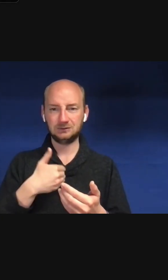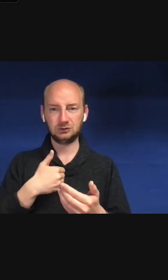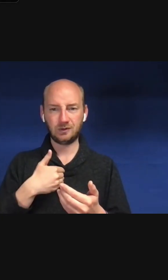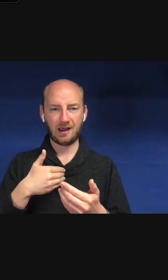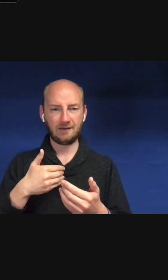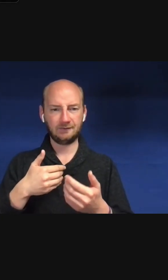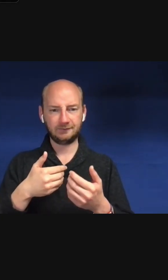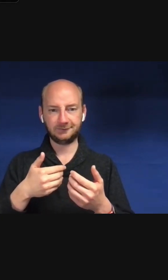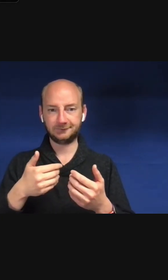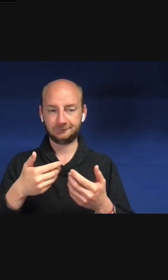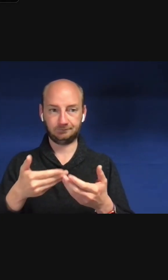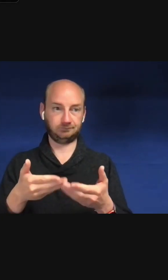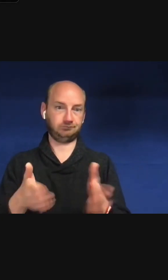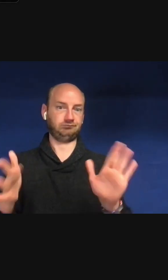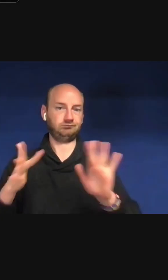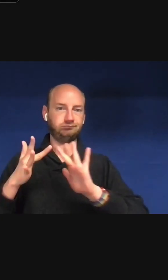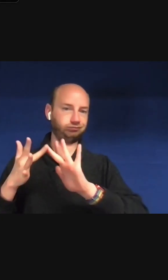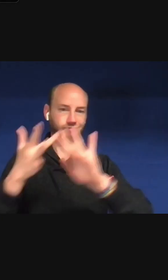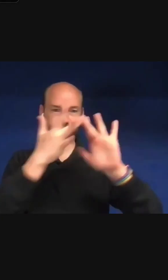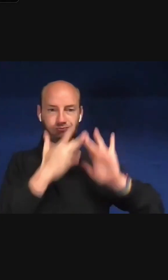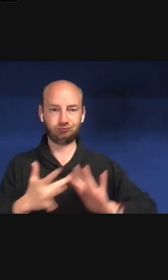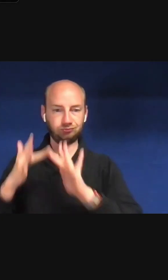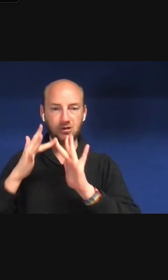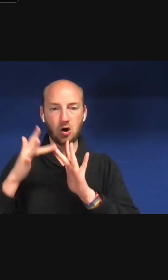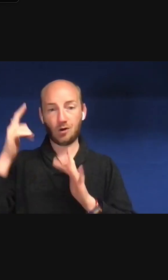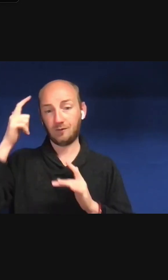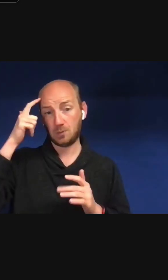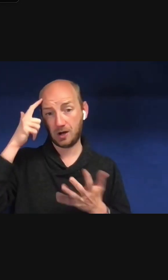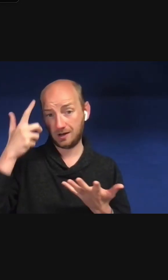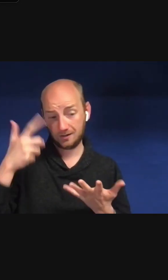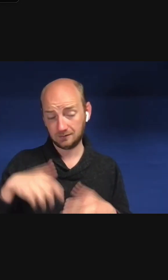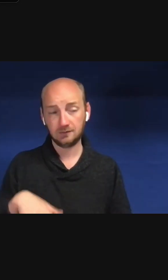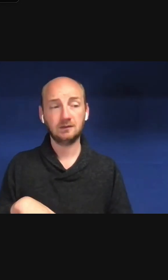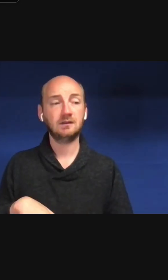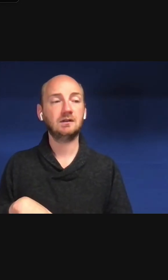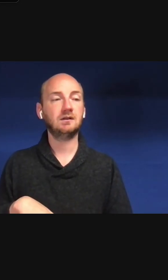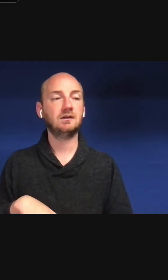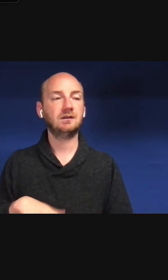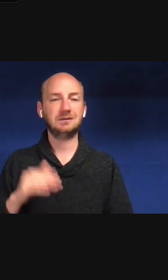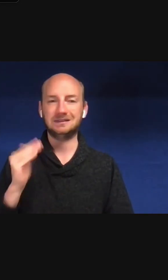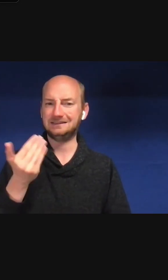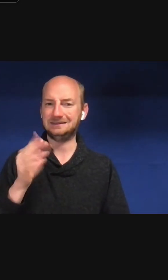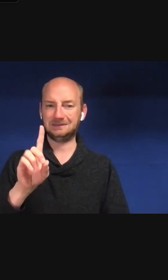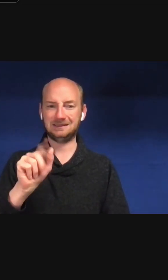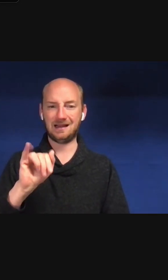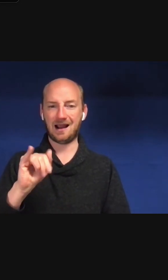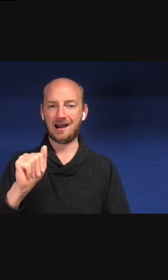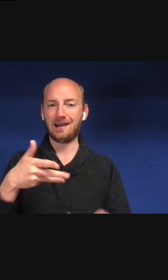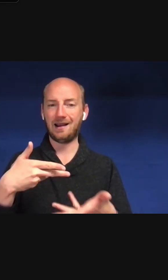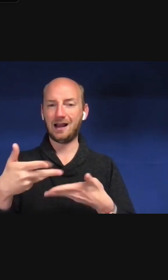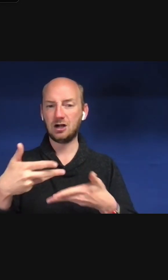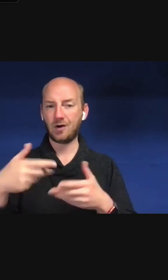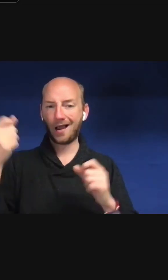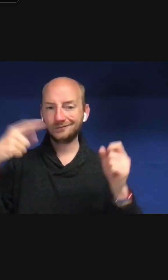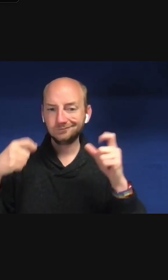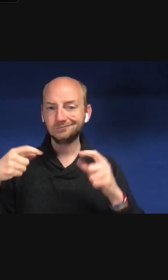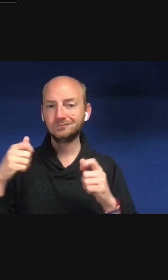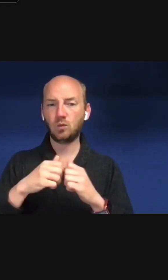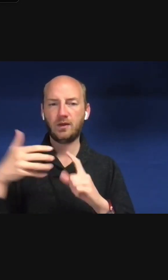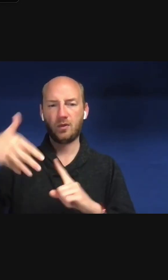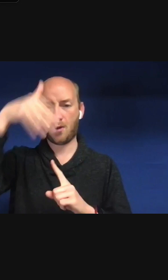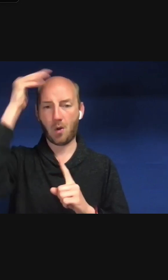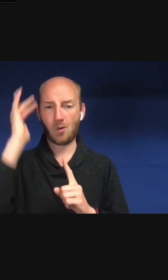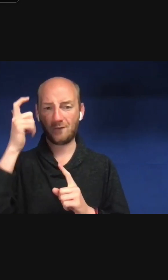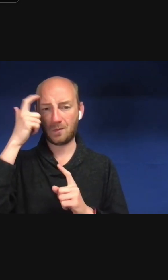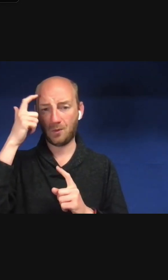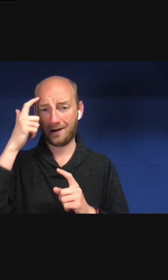So it seems, for whatever reason, to be able to interact with lots of different parts of the brain at different